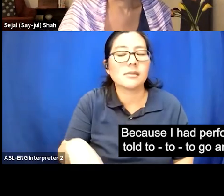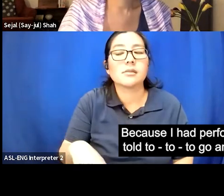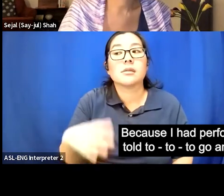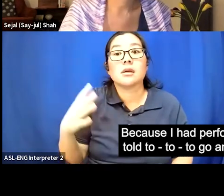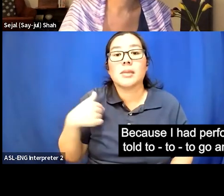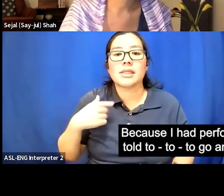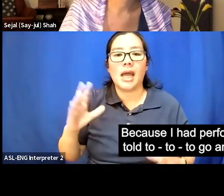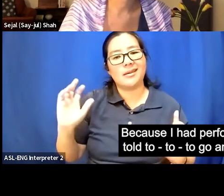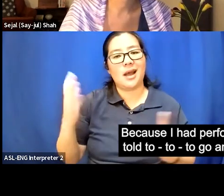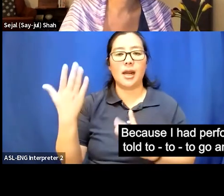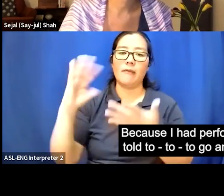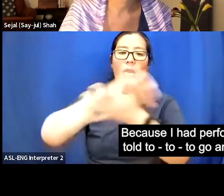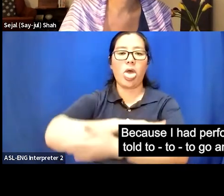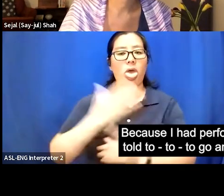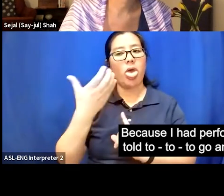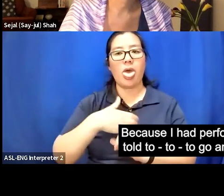I'd been told